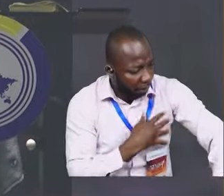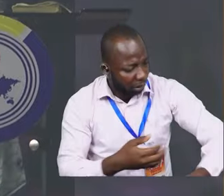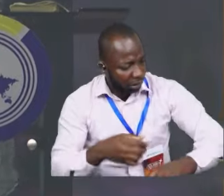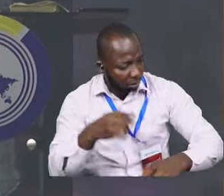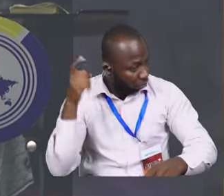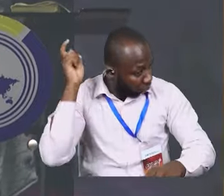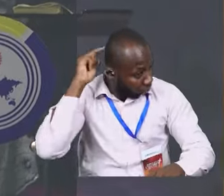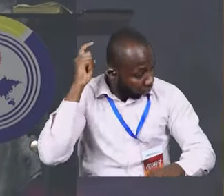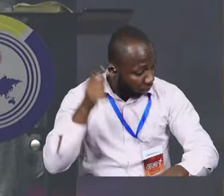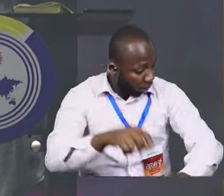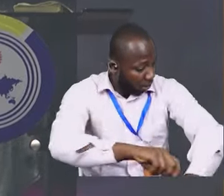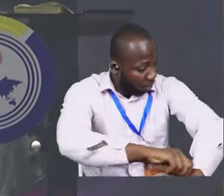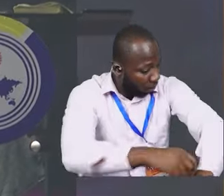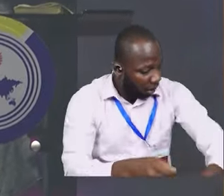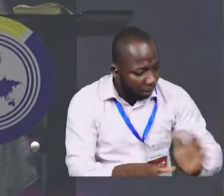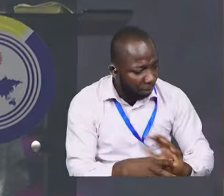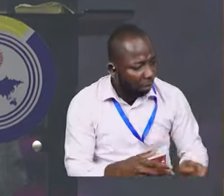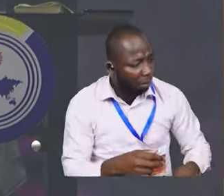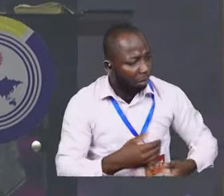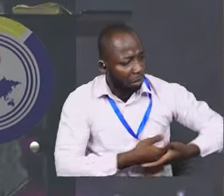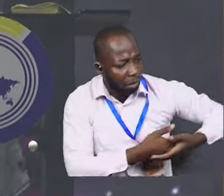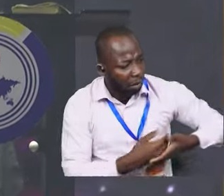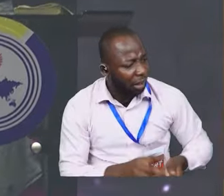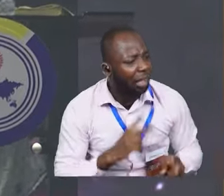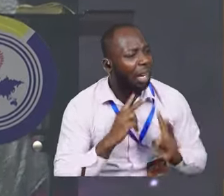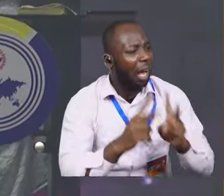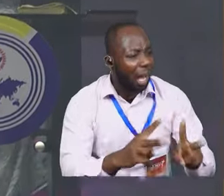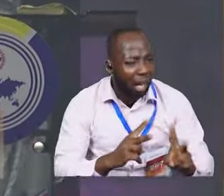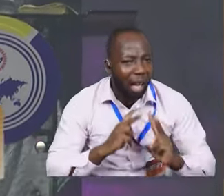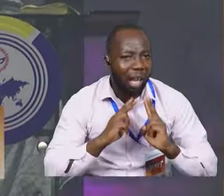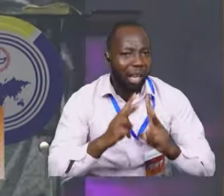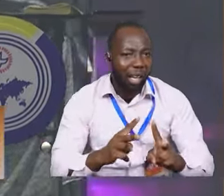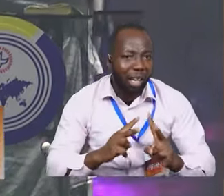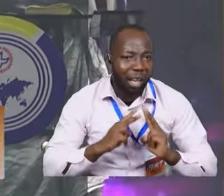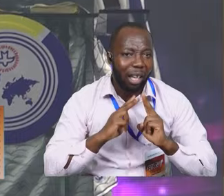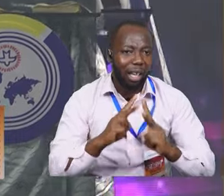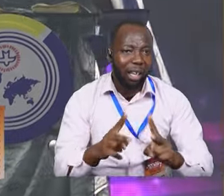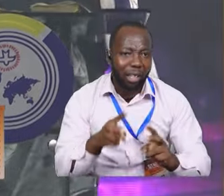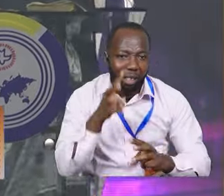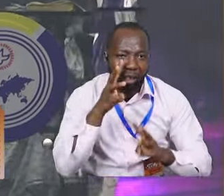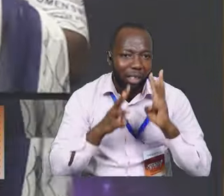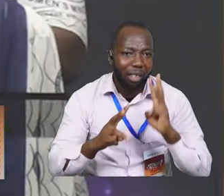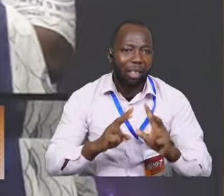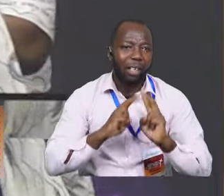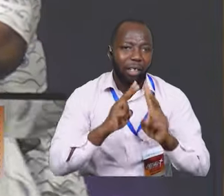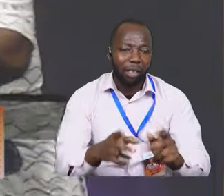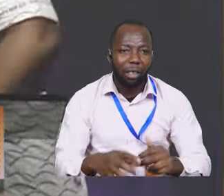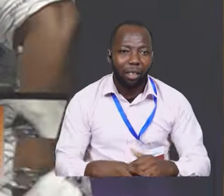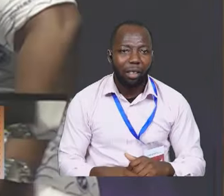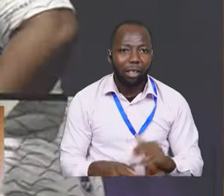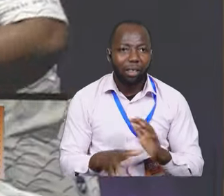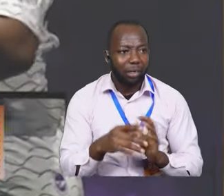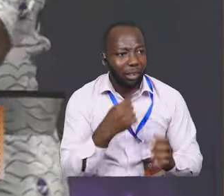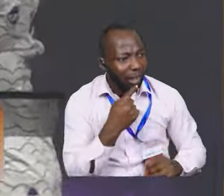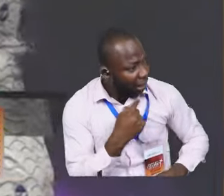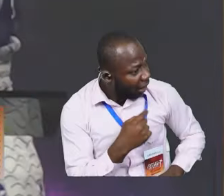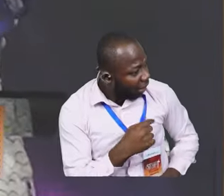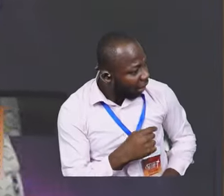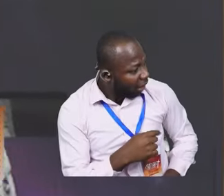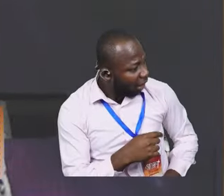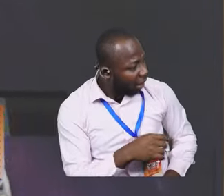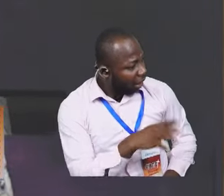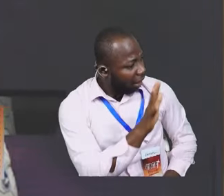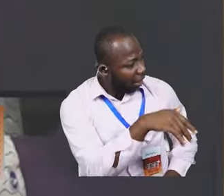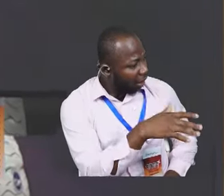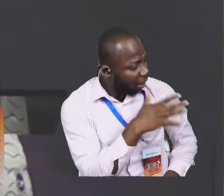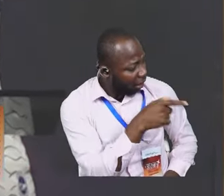to pinch my child. No, so nge, and the child said, yeah. Ay, ay, ay. I said, nana mami. I said, nana's